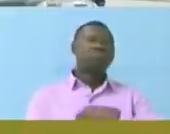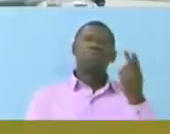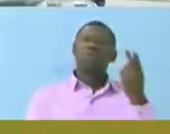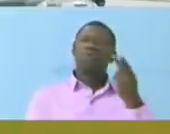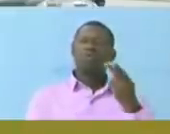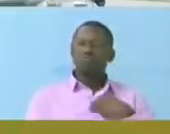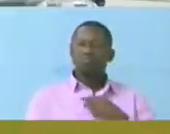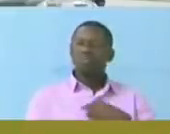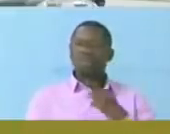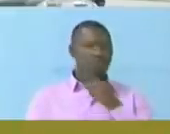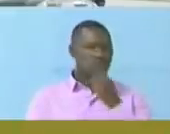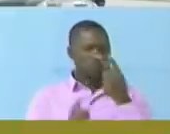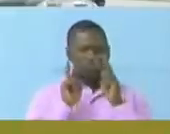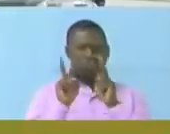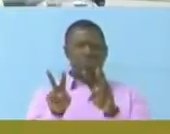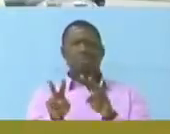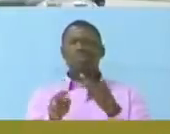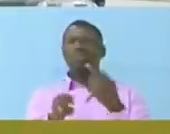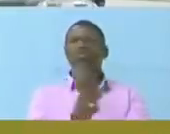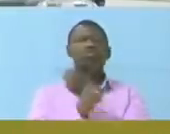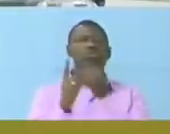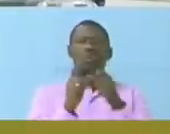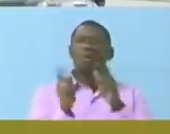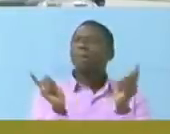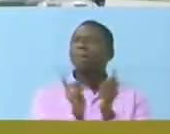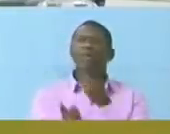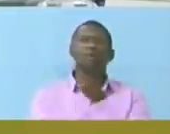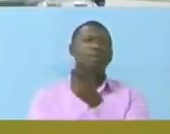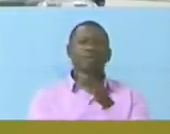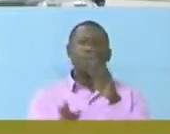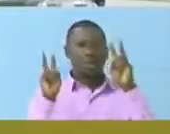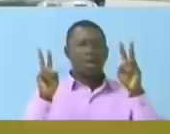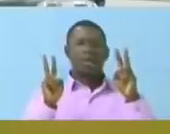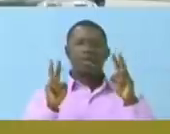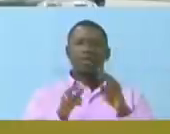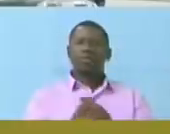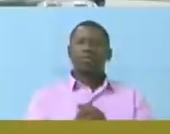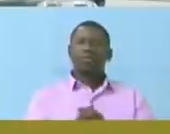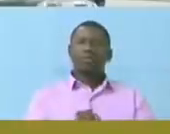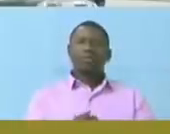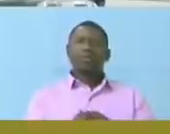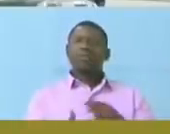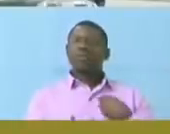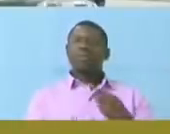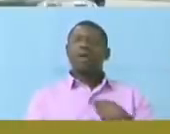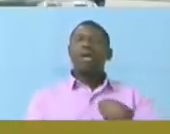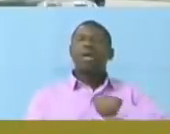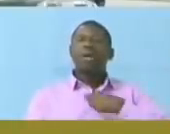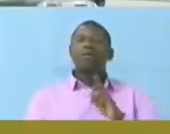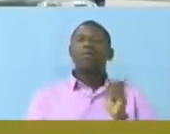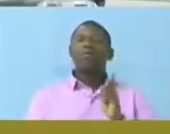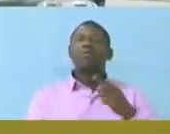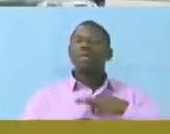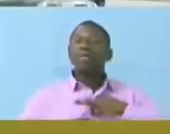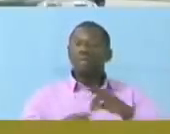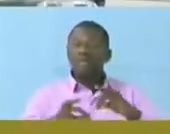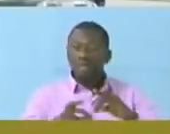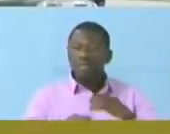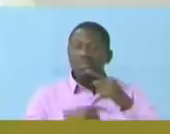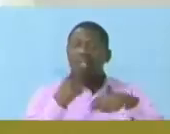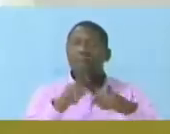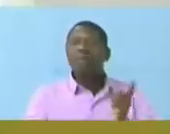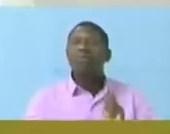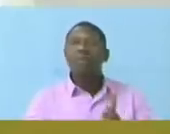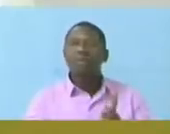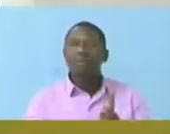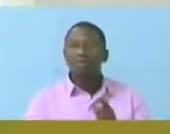I don't normally look at the condition in which I'm going to find him. But my interest is to